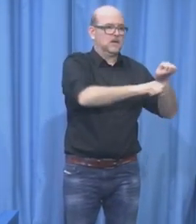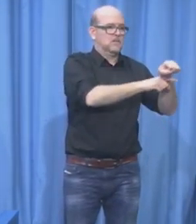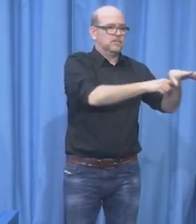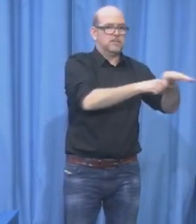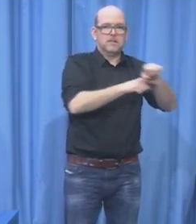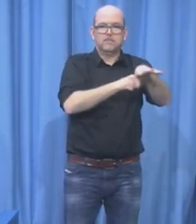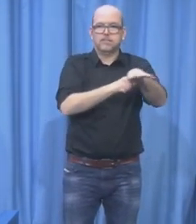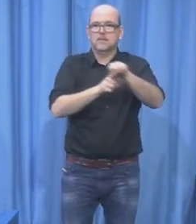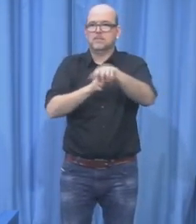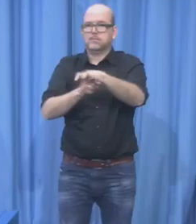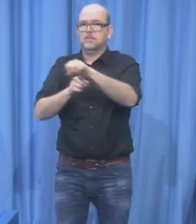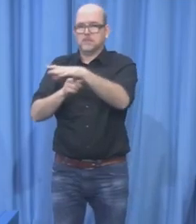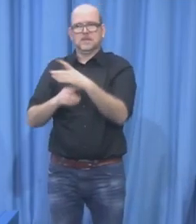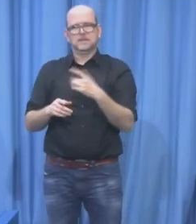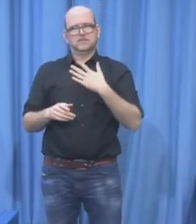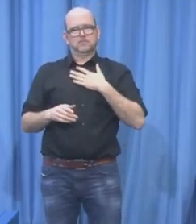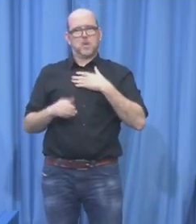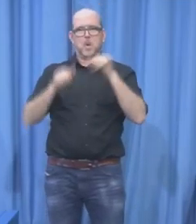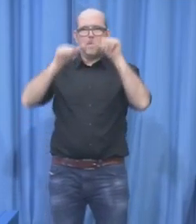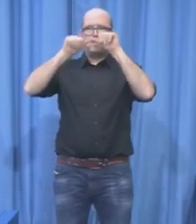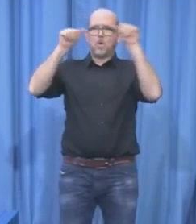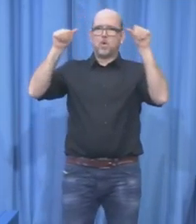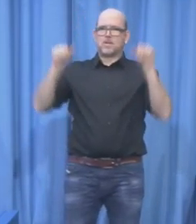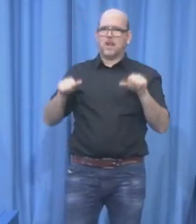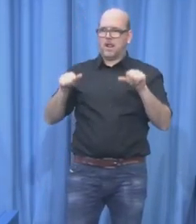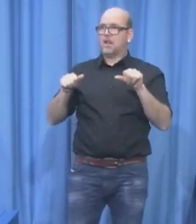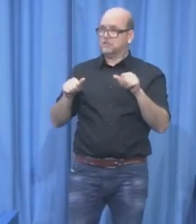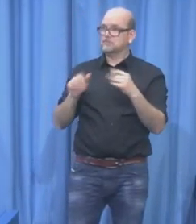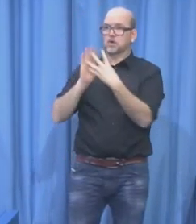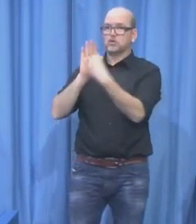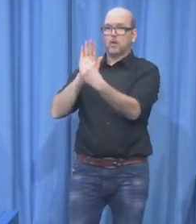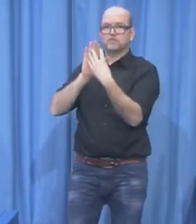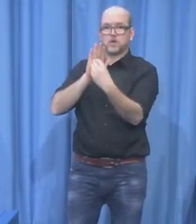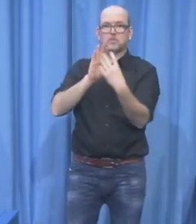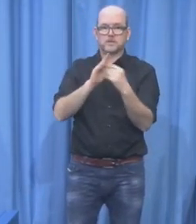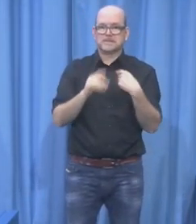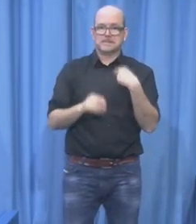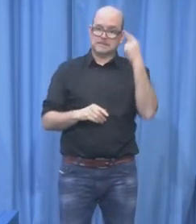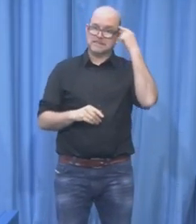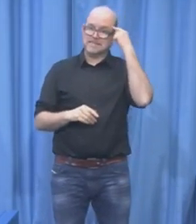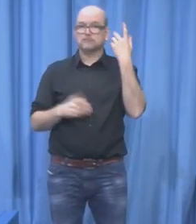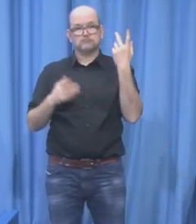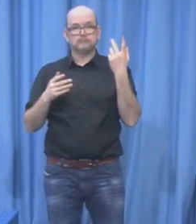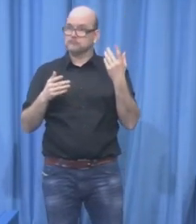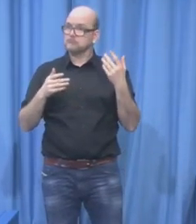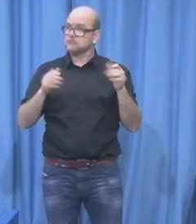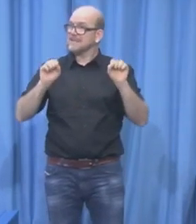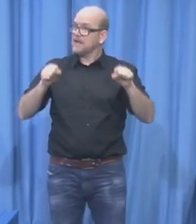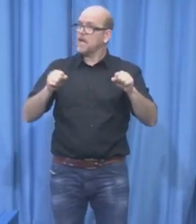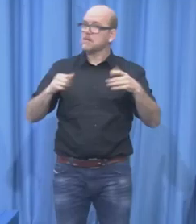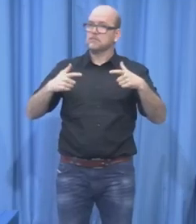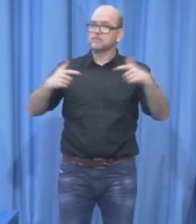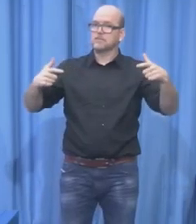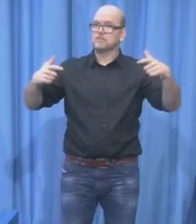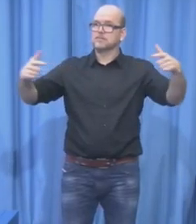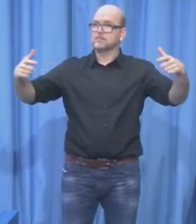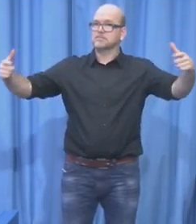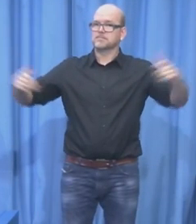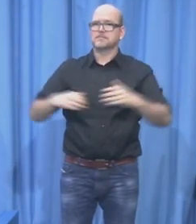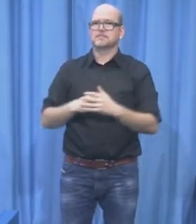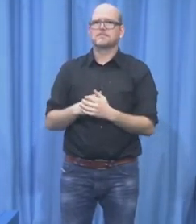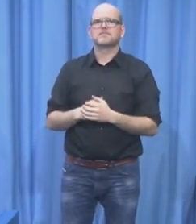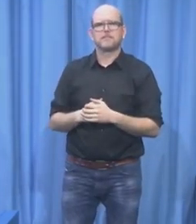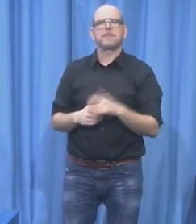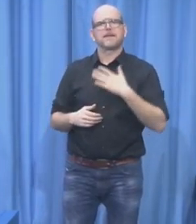nationwide, and we're actually looking to go into the US as well. There was lots of questions in the